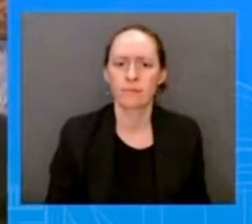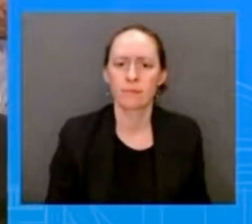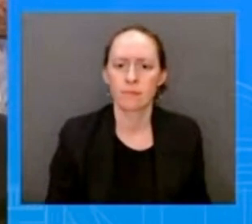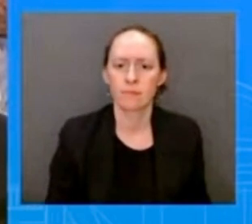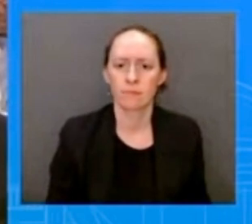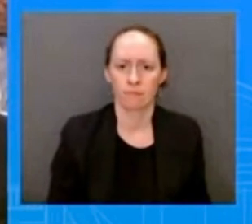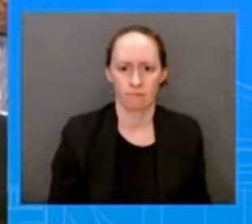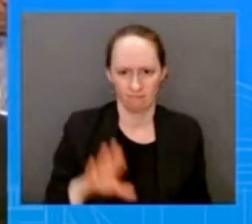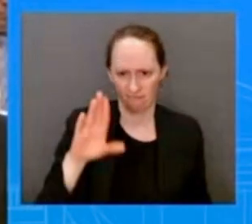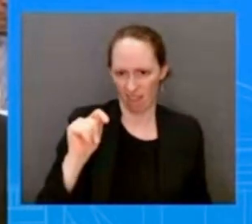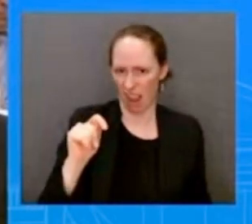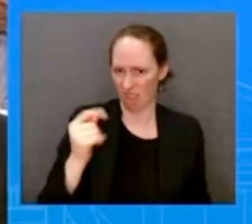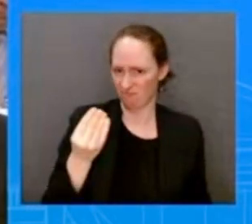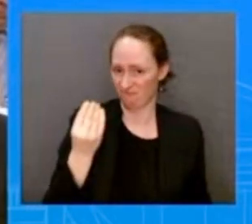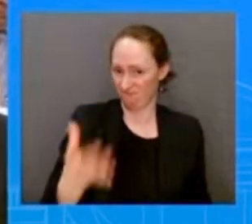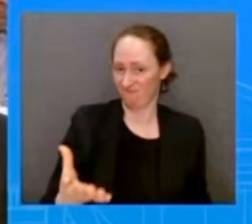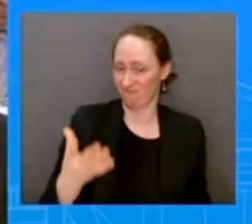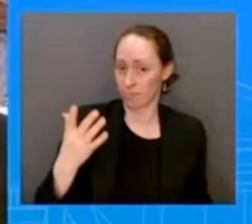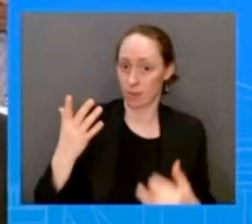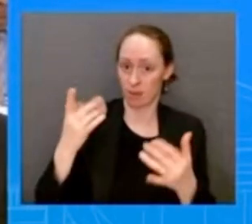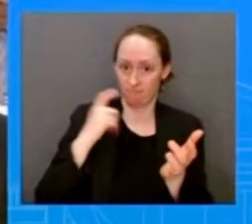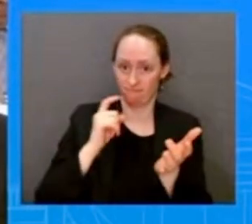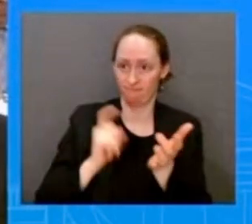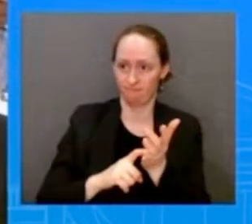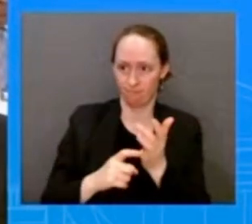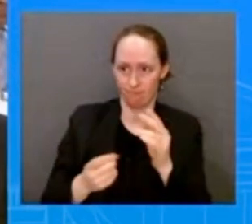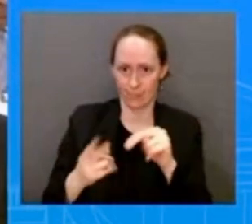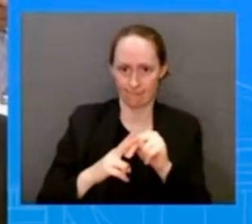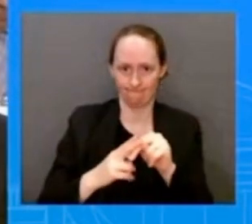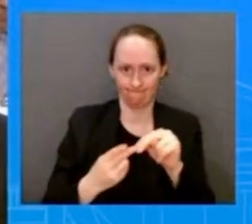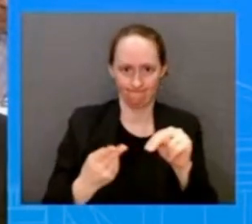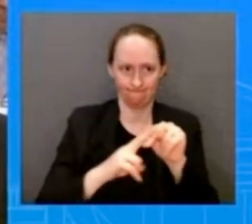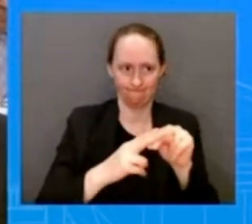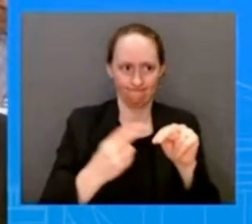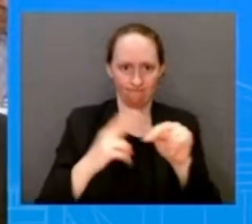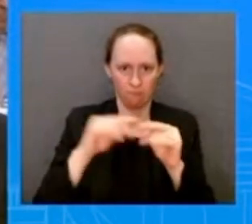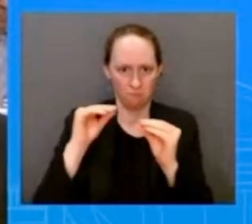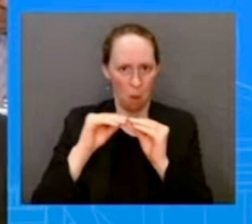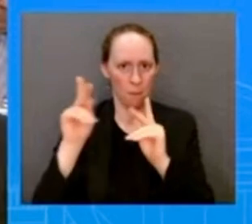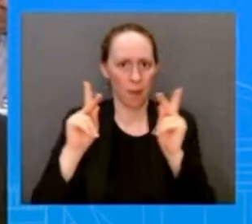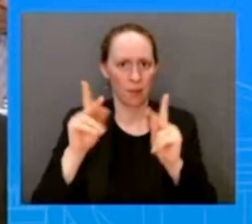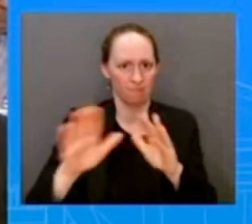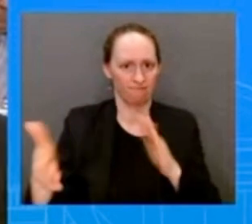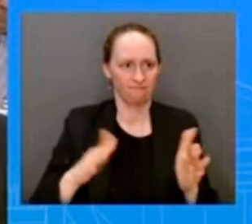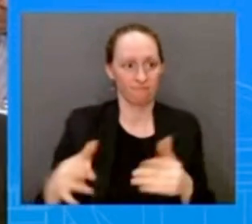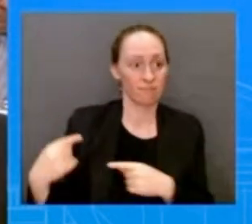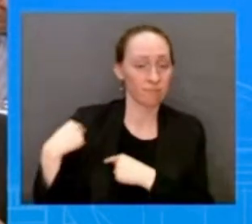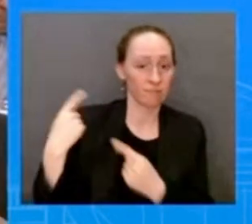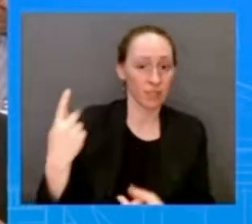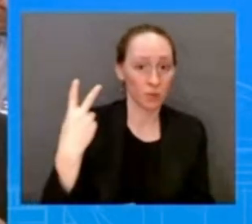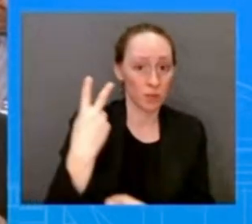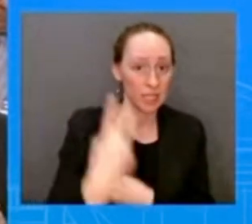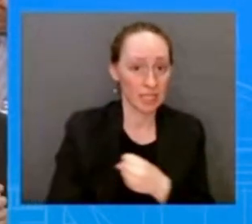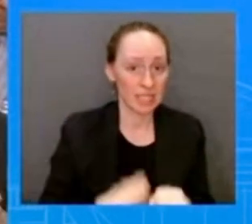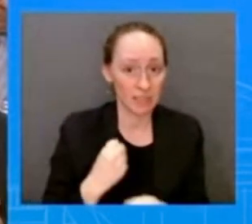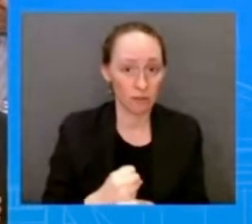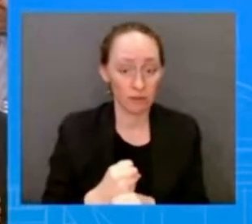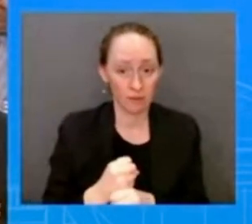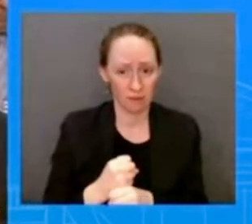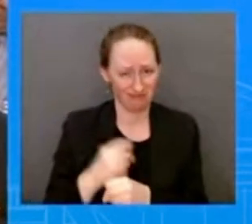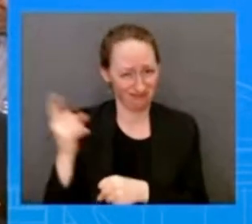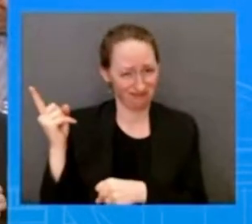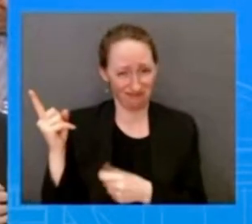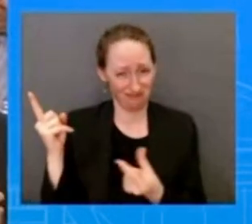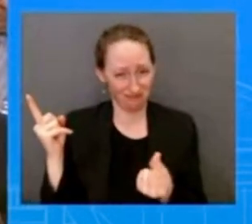years, including President Biden's time in office. Does he still support ending the death penalty? And also, just where does the administration